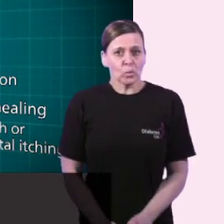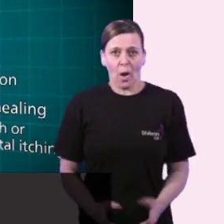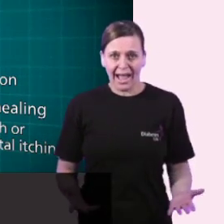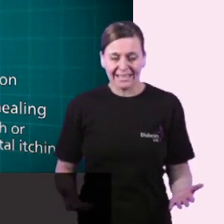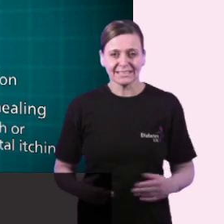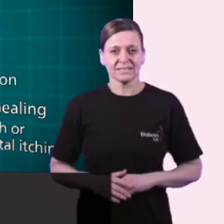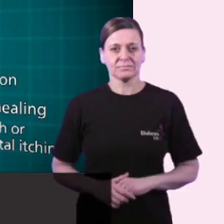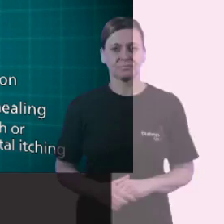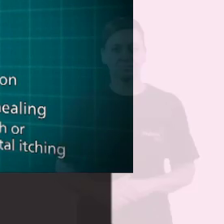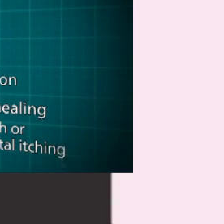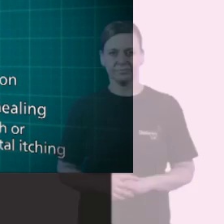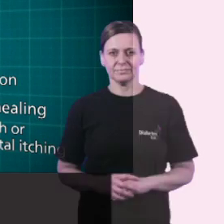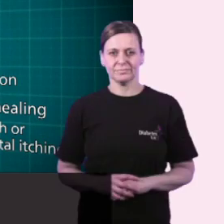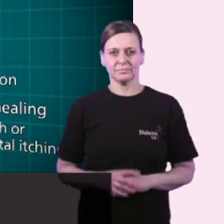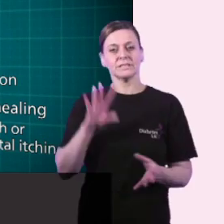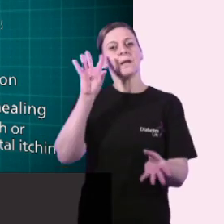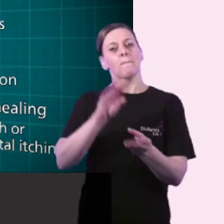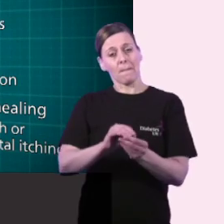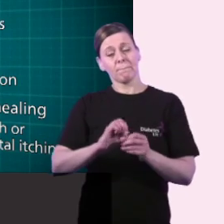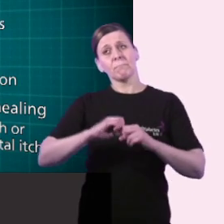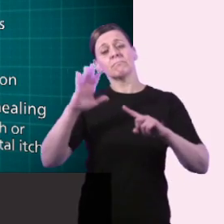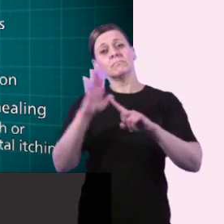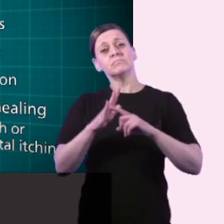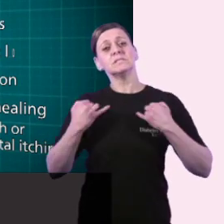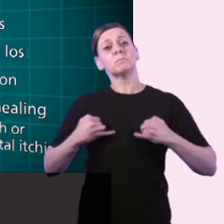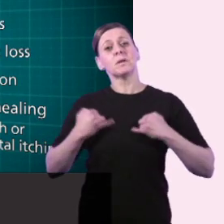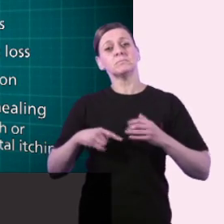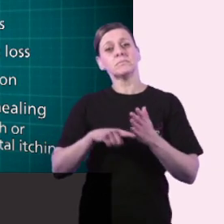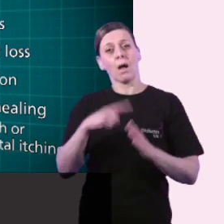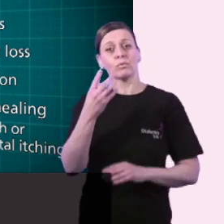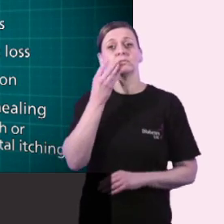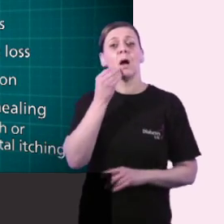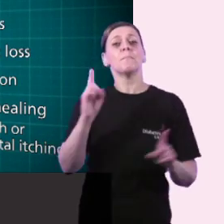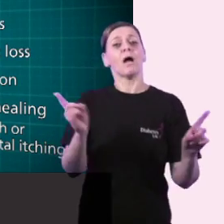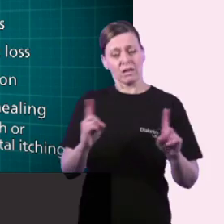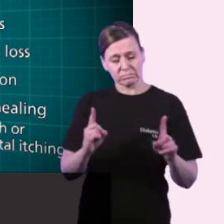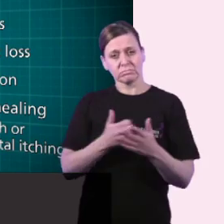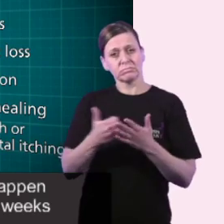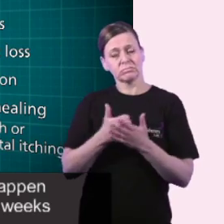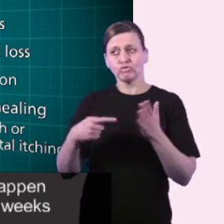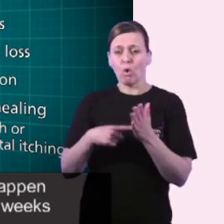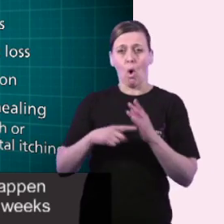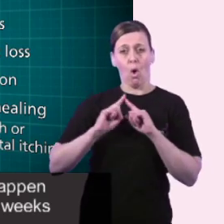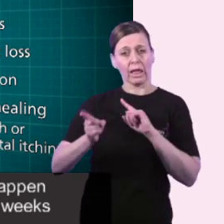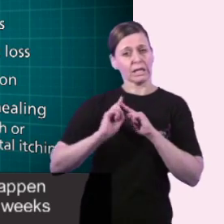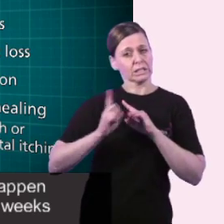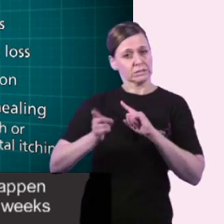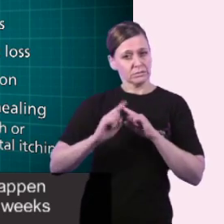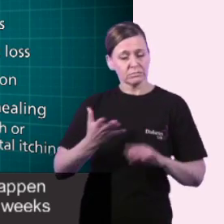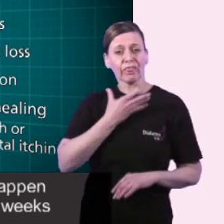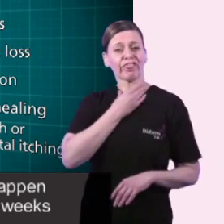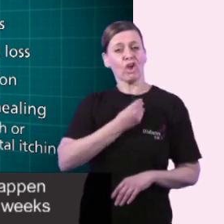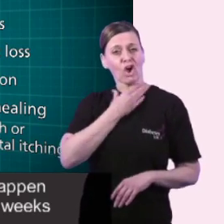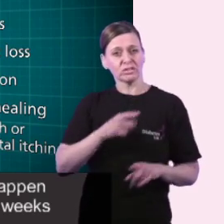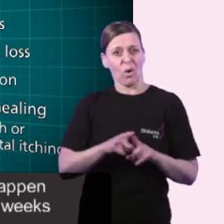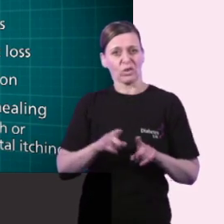blurred vision, tiredness and weight loss. These symptoms generally happen quite quickly often over